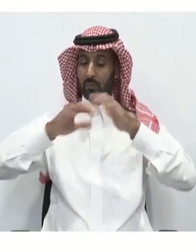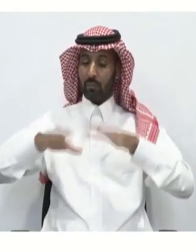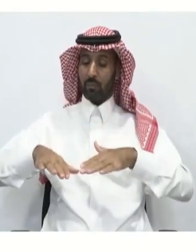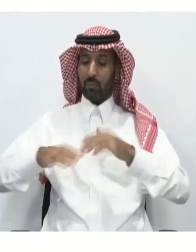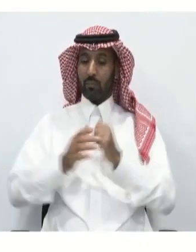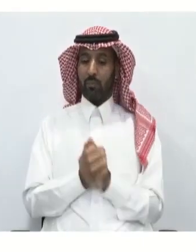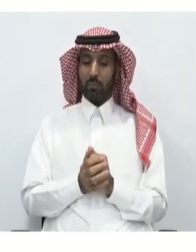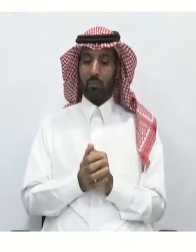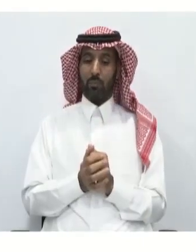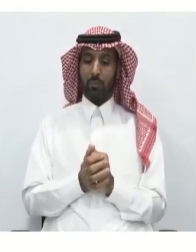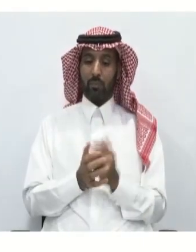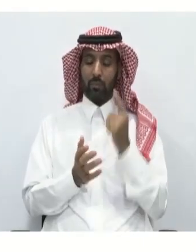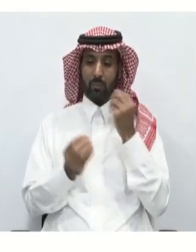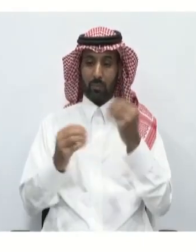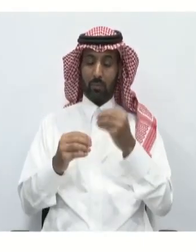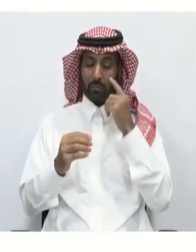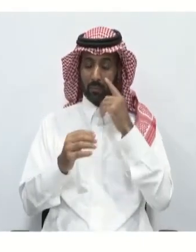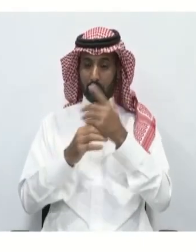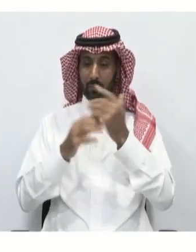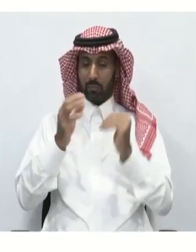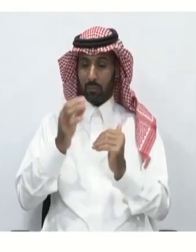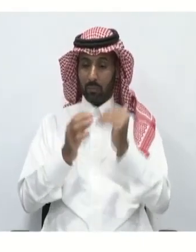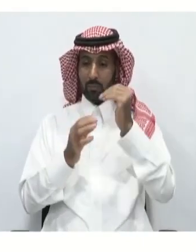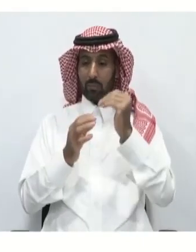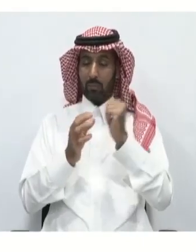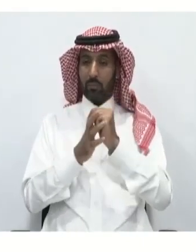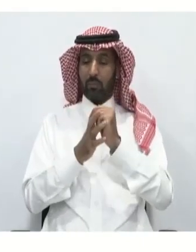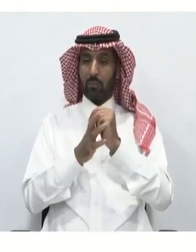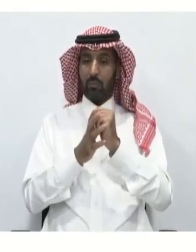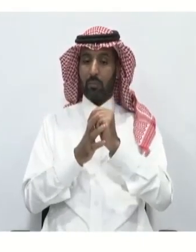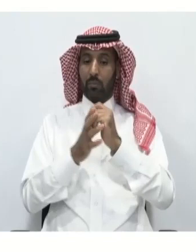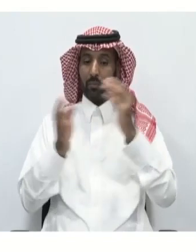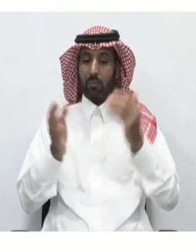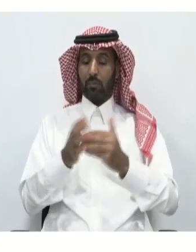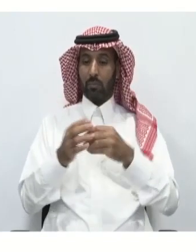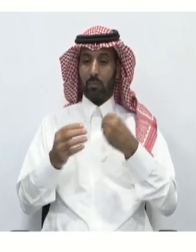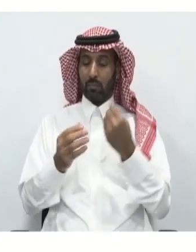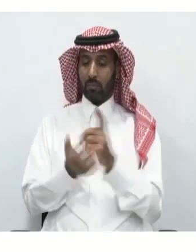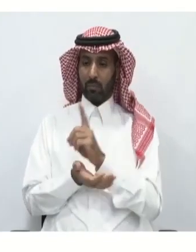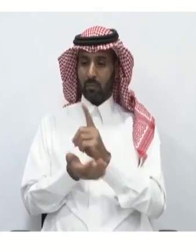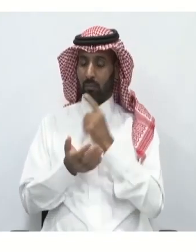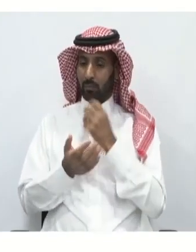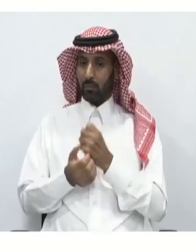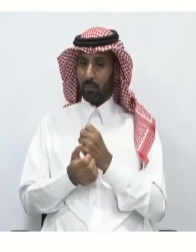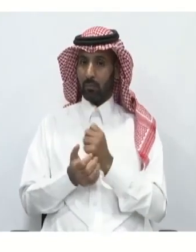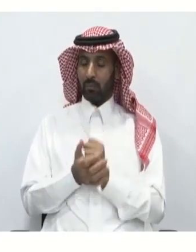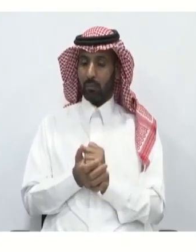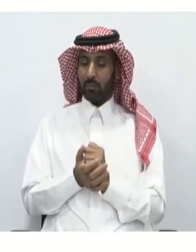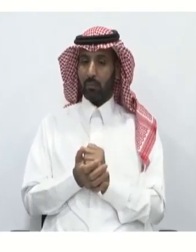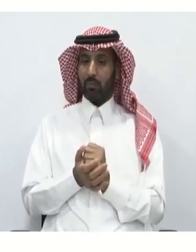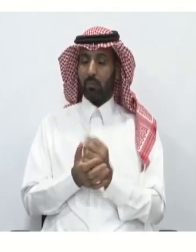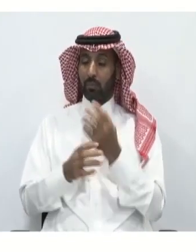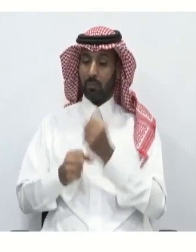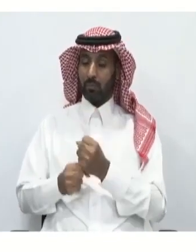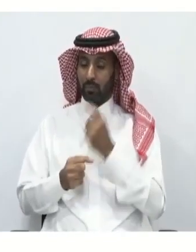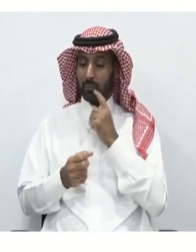mostly intact. In addition to the elevated construction, there are other eco-friendly design features. For example,